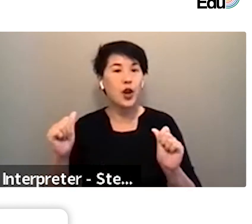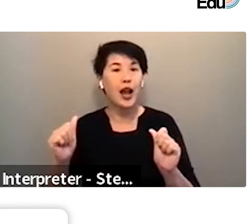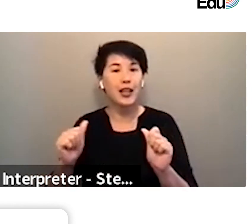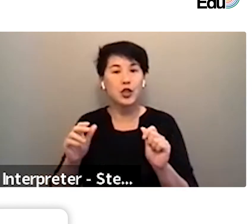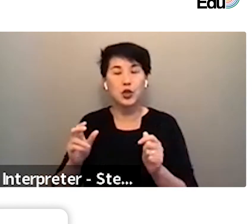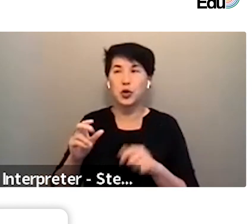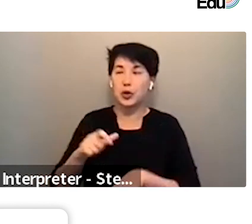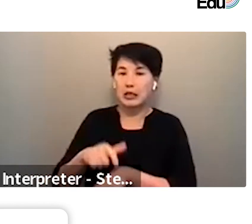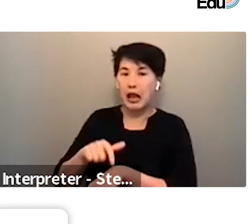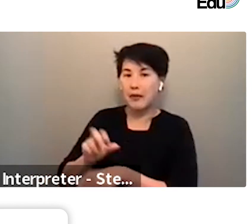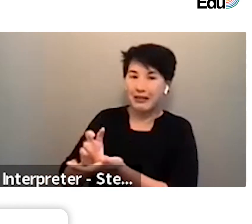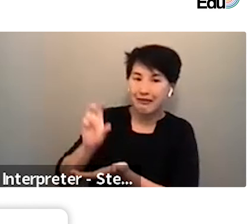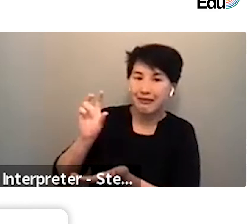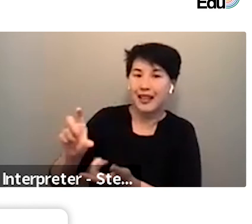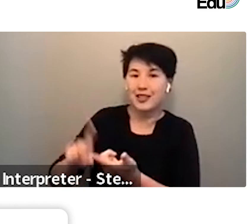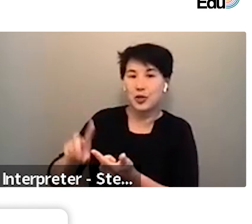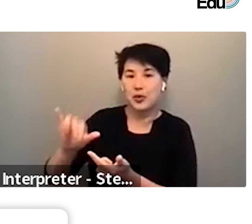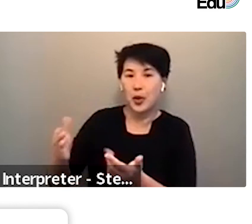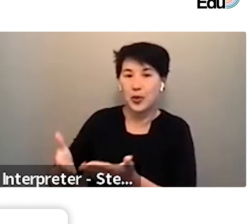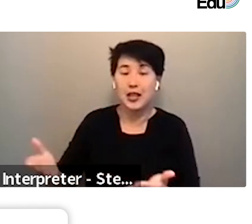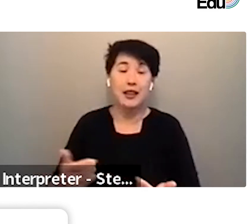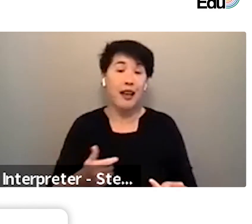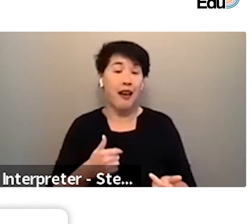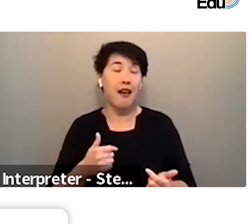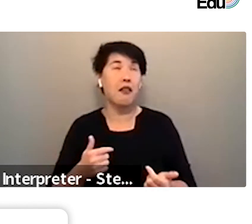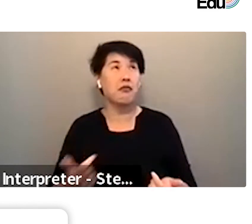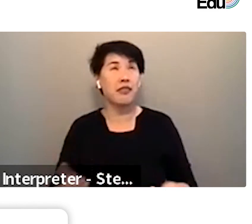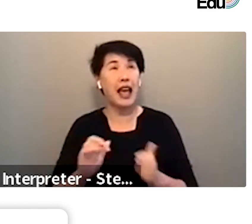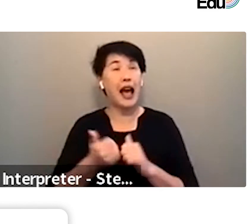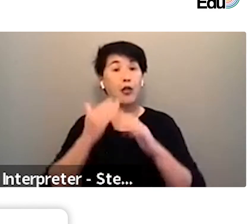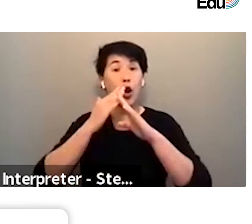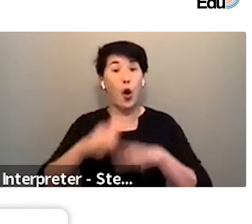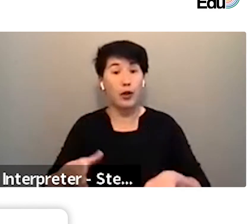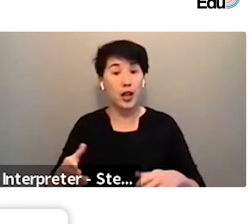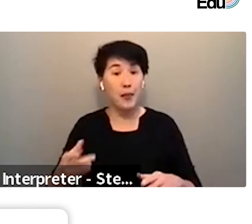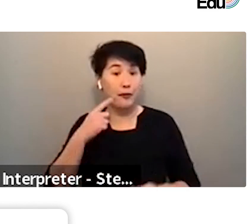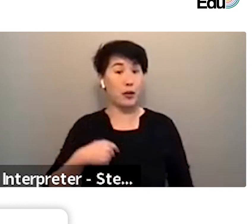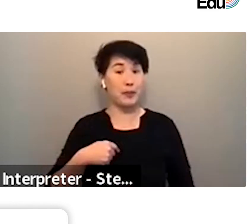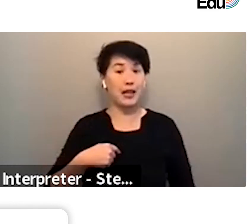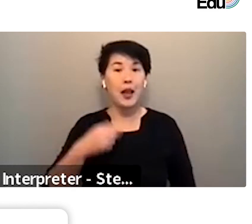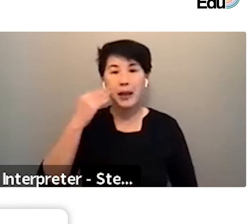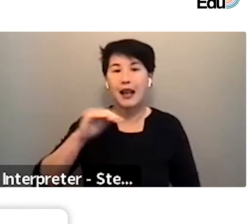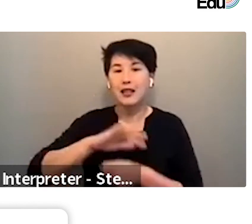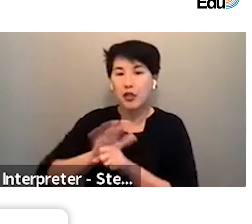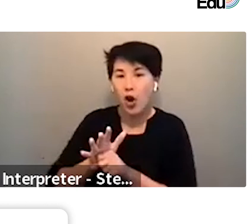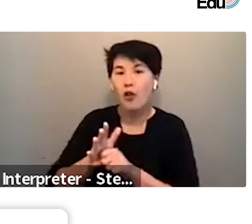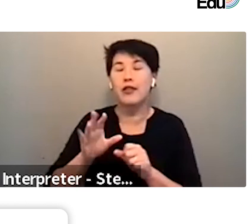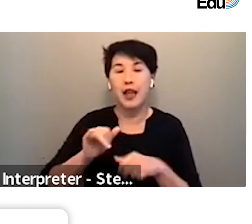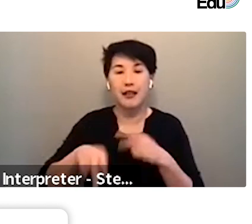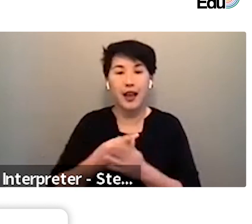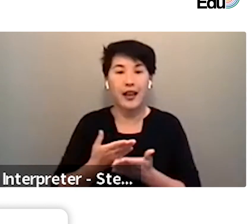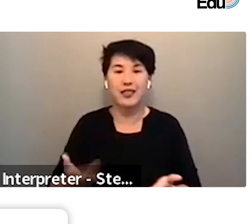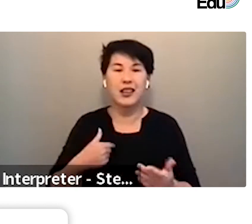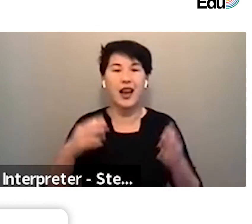enough time into these things. And I suppose a way to overcome that now is like, for me, because of COVID and things like that, like I've